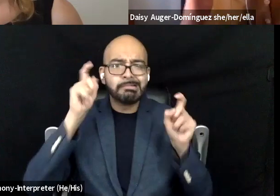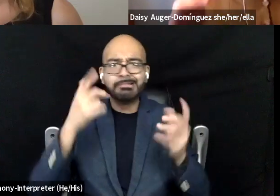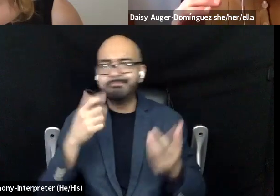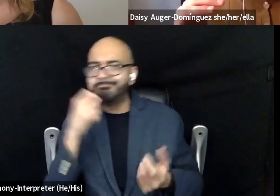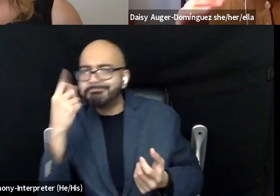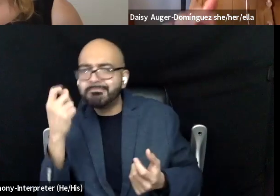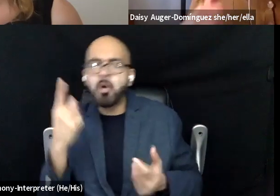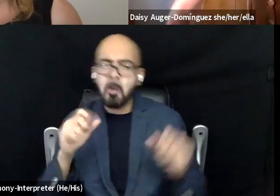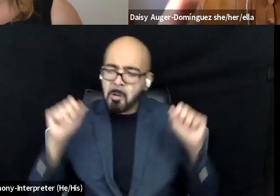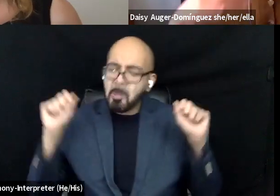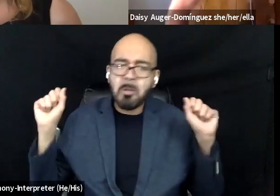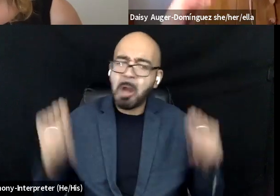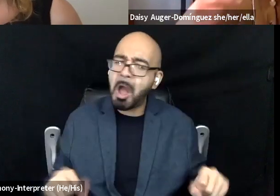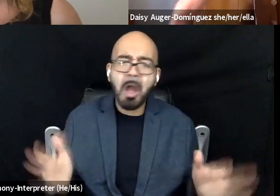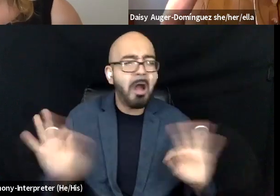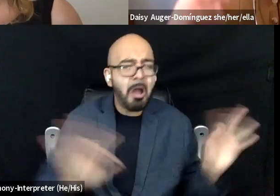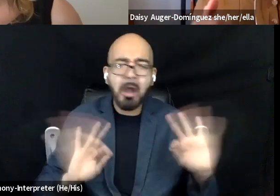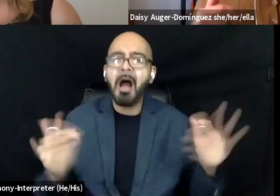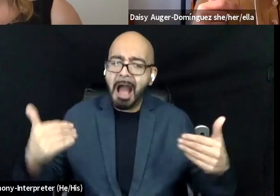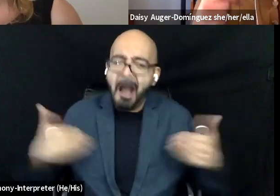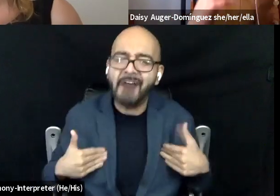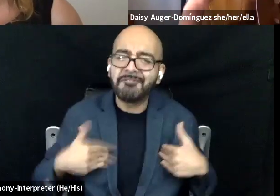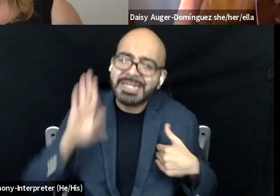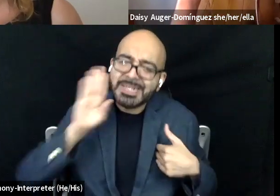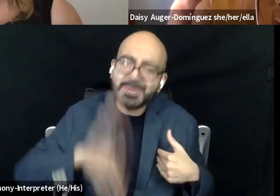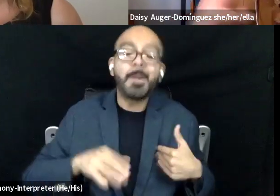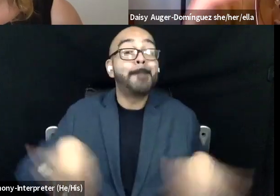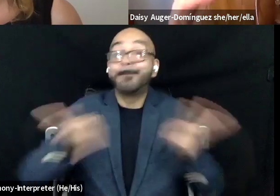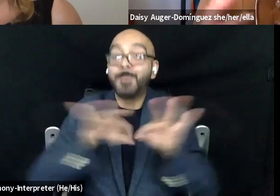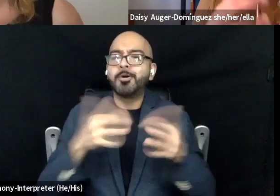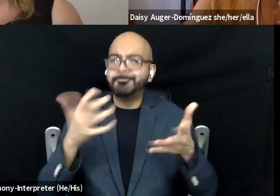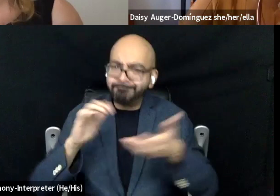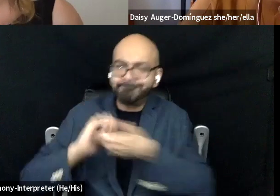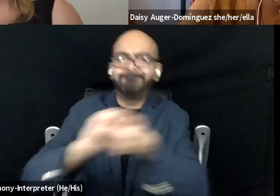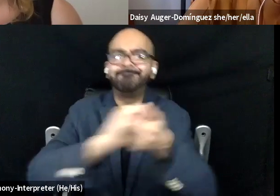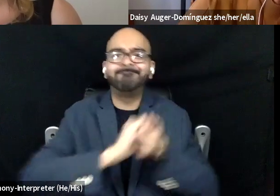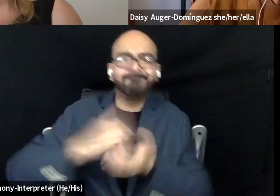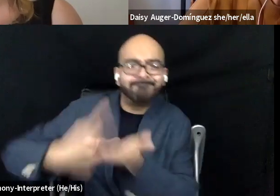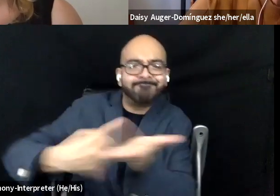okay to voice them in the spirit of creating a more collaborative and engaged workforce.